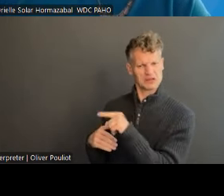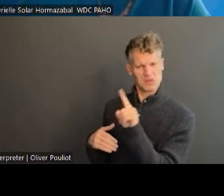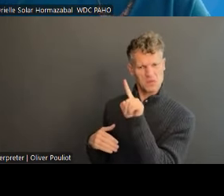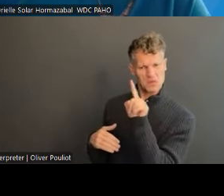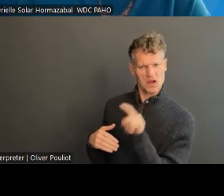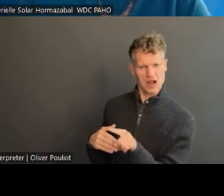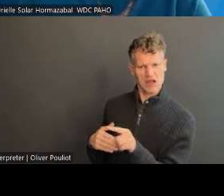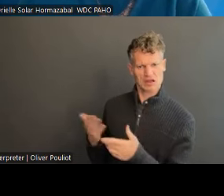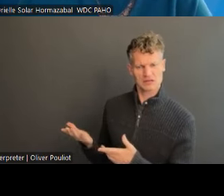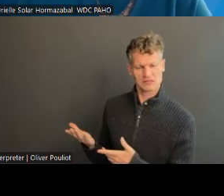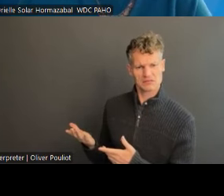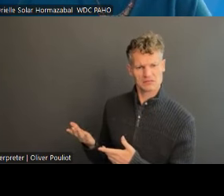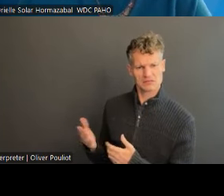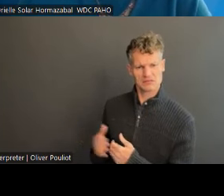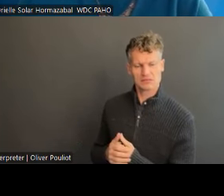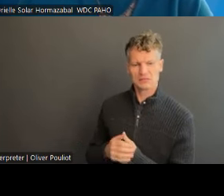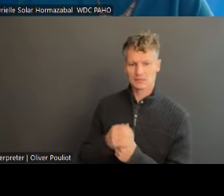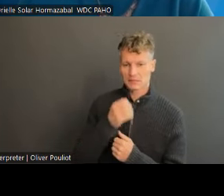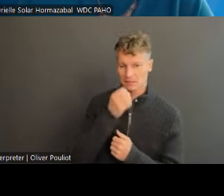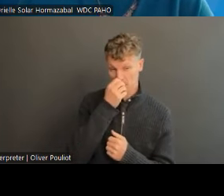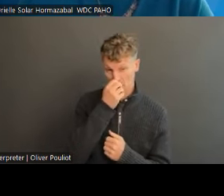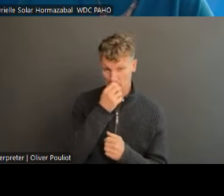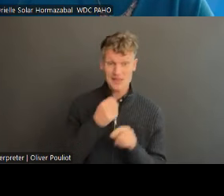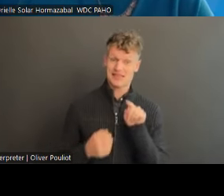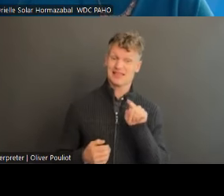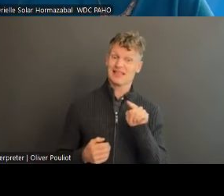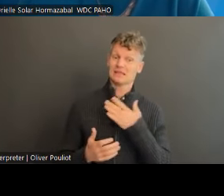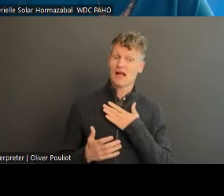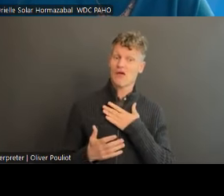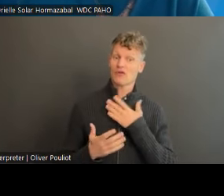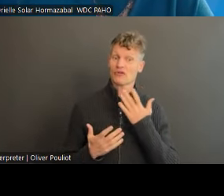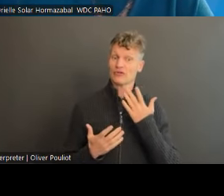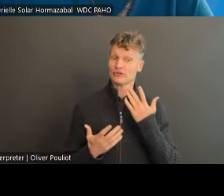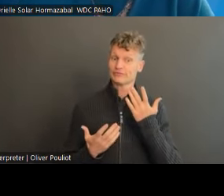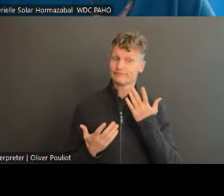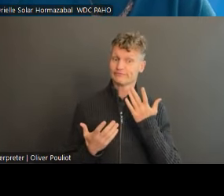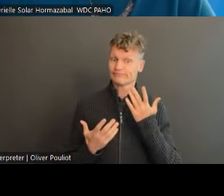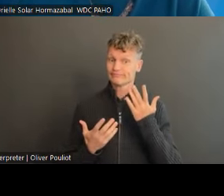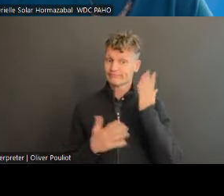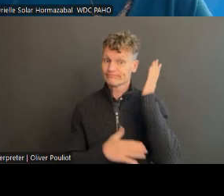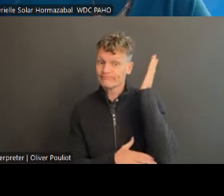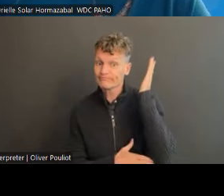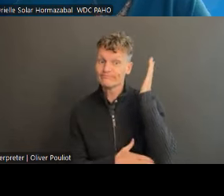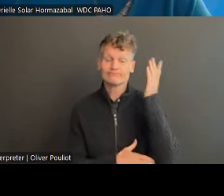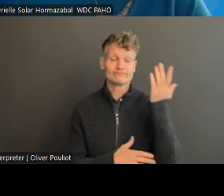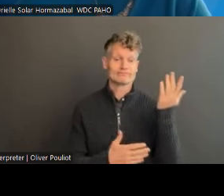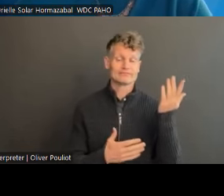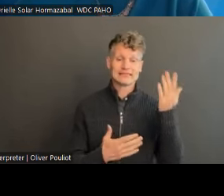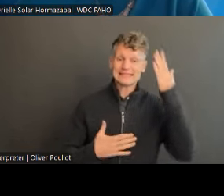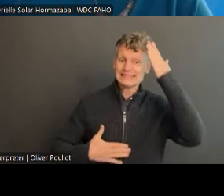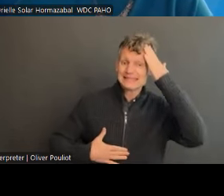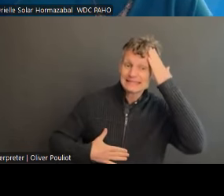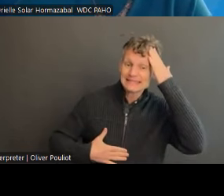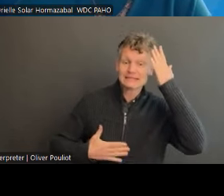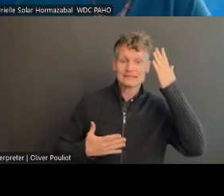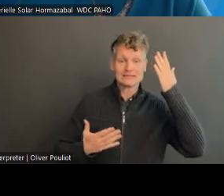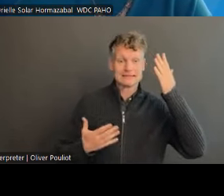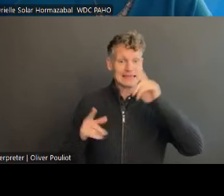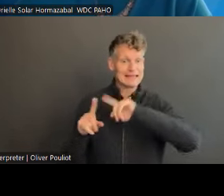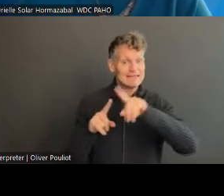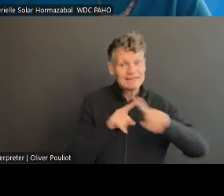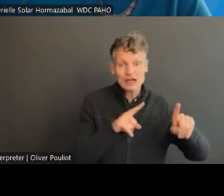respecto a others? cómo se presentan That las is what we were enfermedades, la talking about. We prevalencia are talking about y la how incidencia disease de ellas en las presents, what the regiones, prevalence y is, cómo and al interior incidence de in los